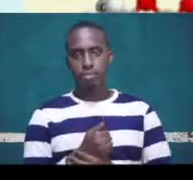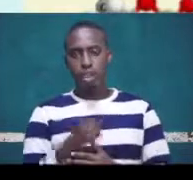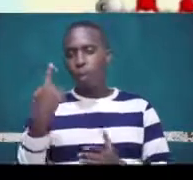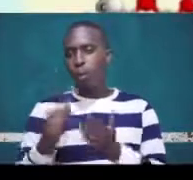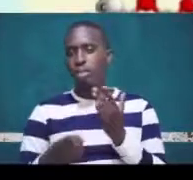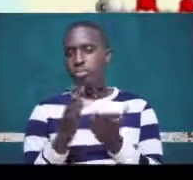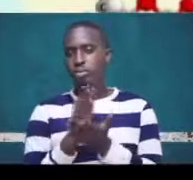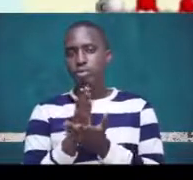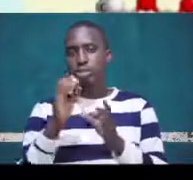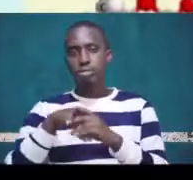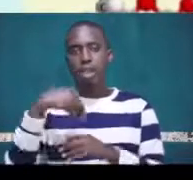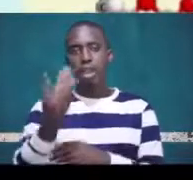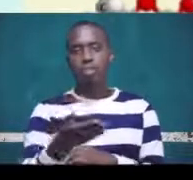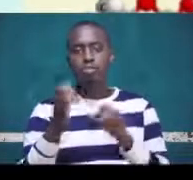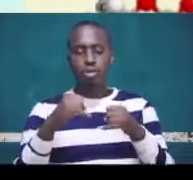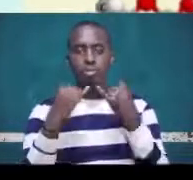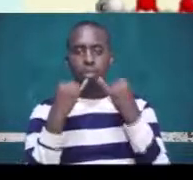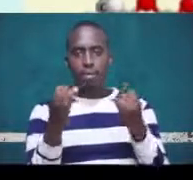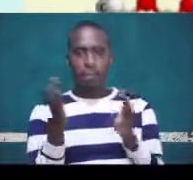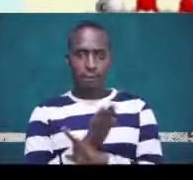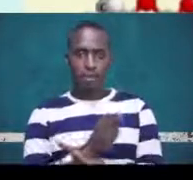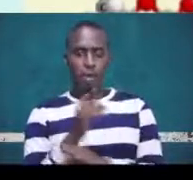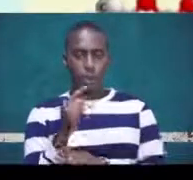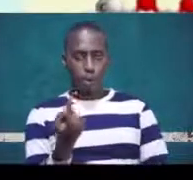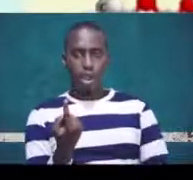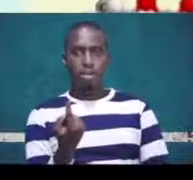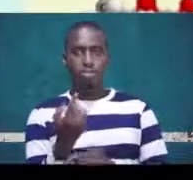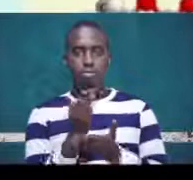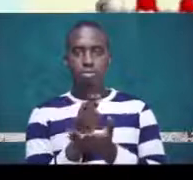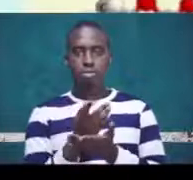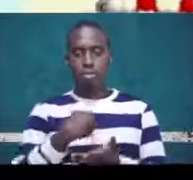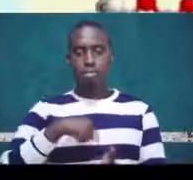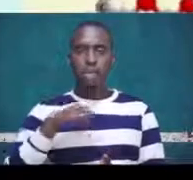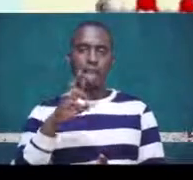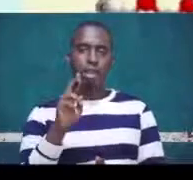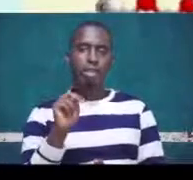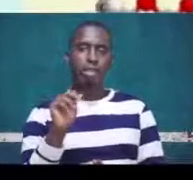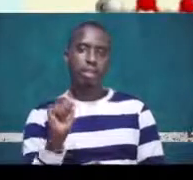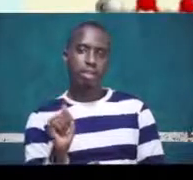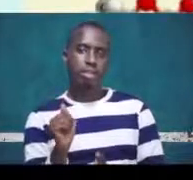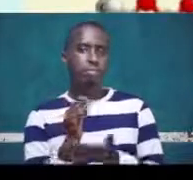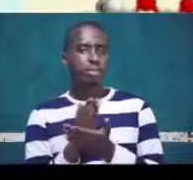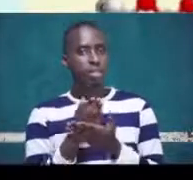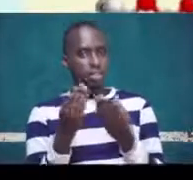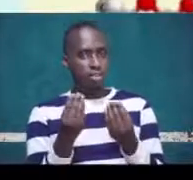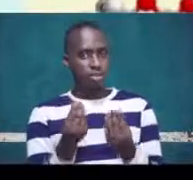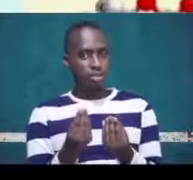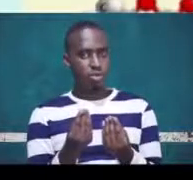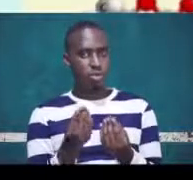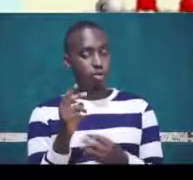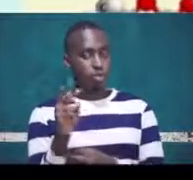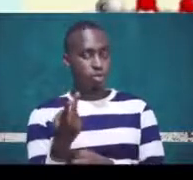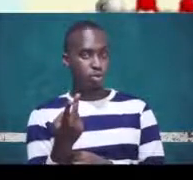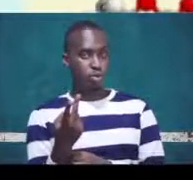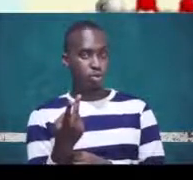What actually goes out? Like we just said before, 1, that our RNA is single-stranded.